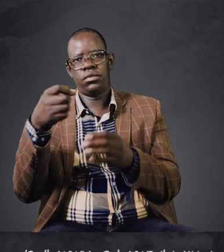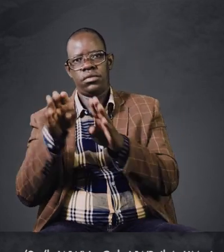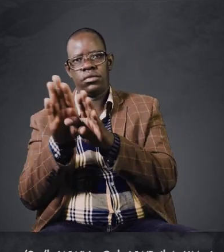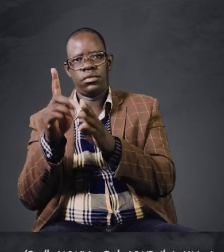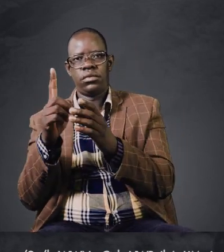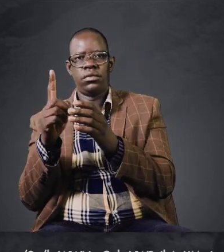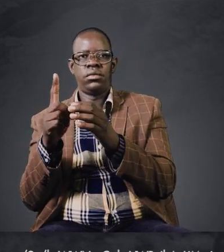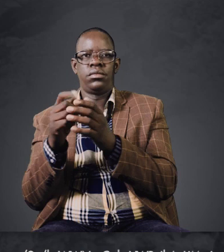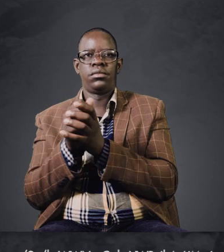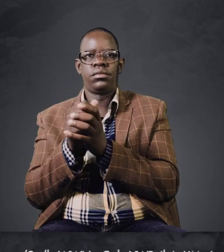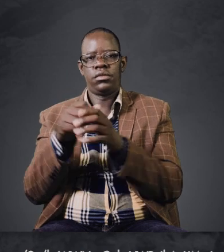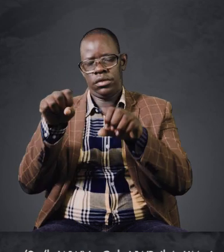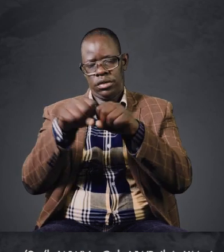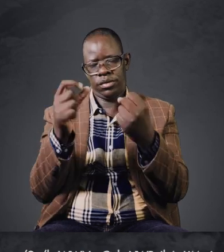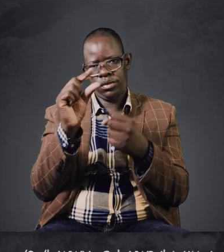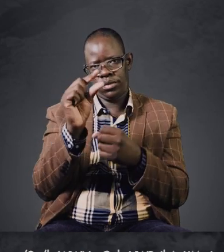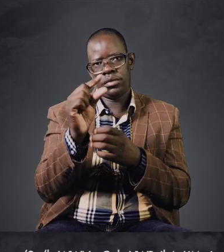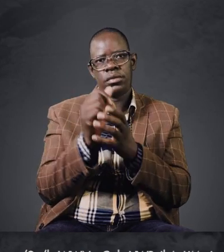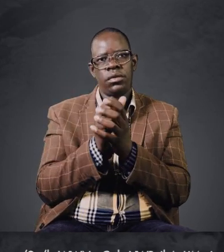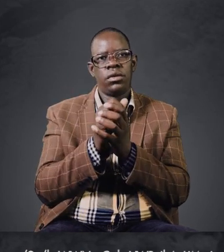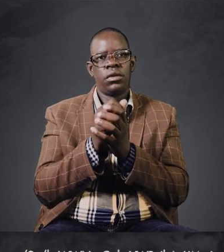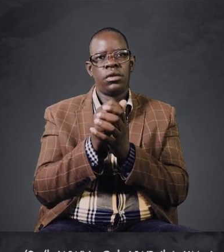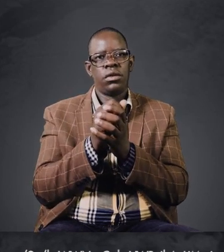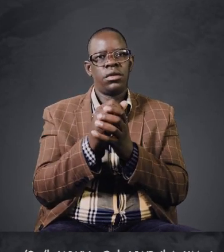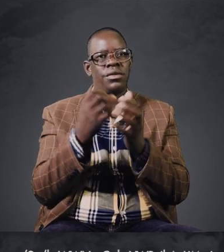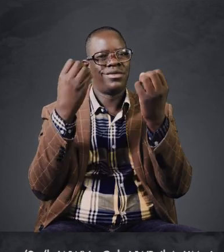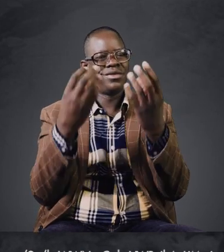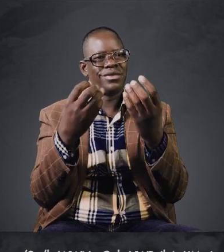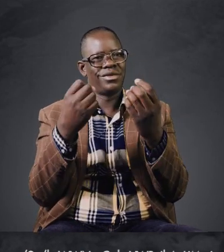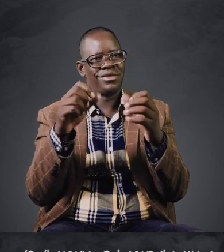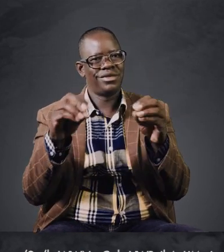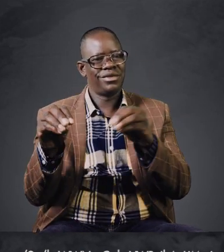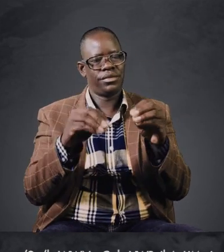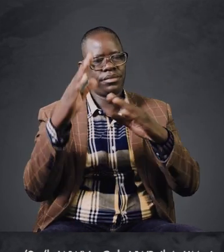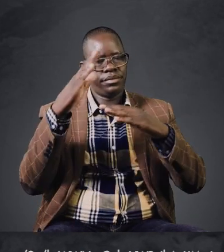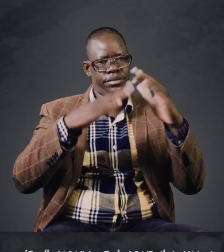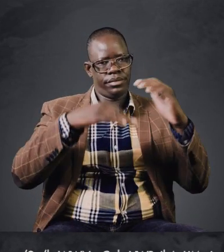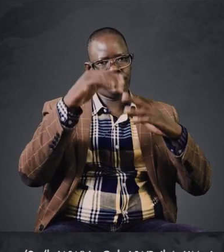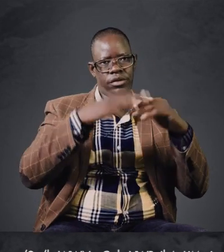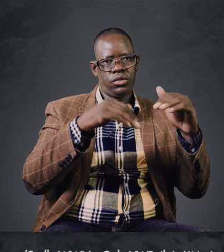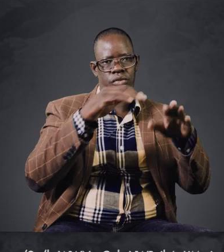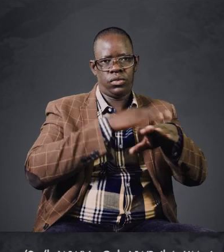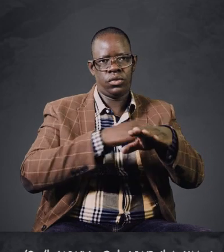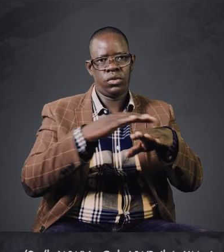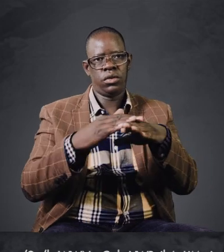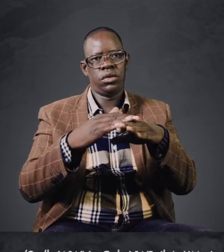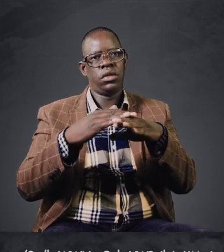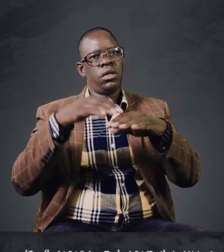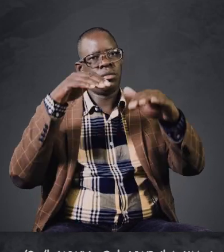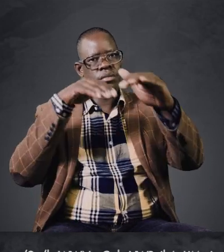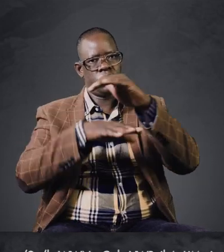and cause little damage. Earthquakes can cause lots of damage to buildings, roads,